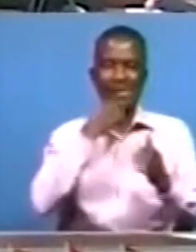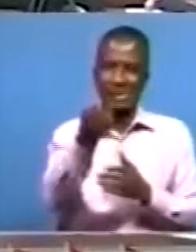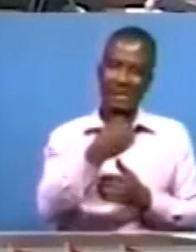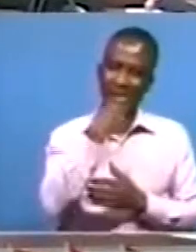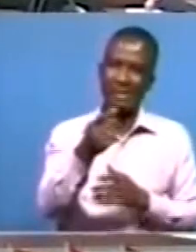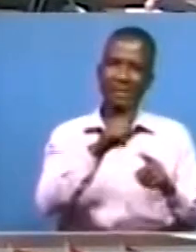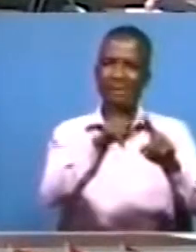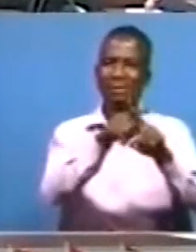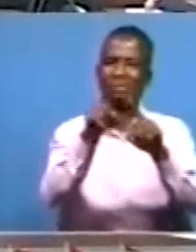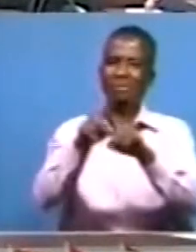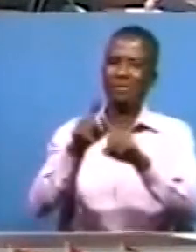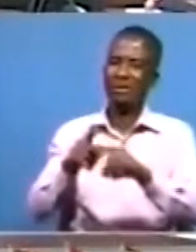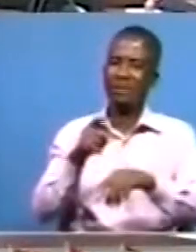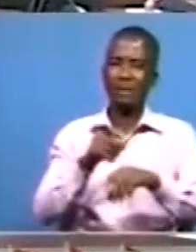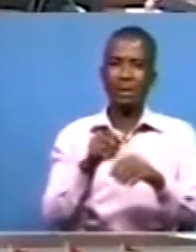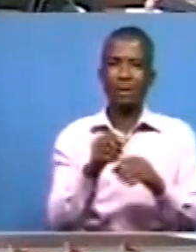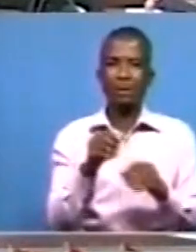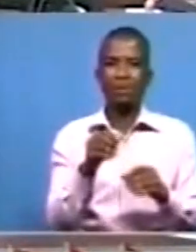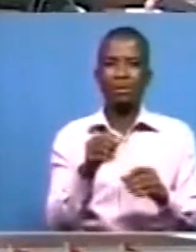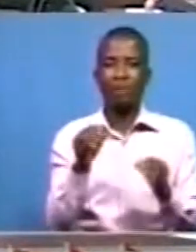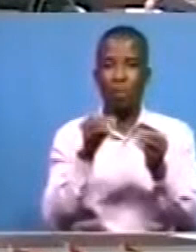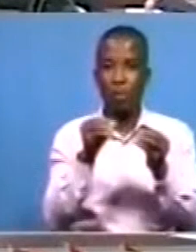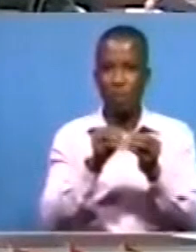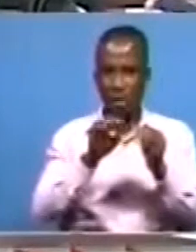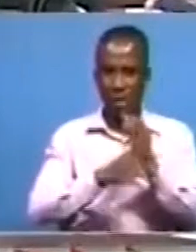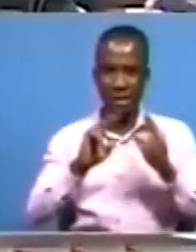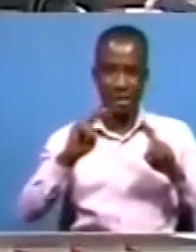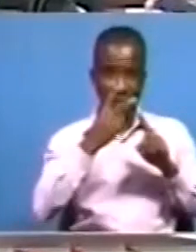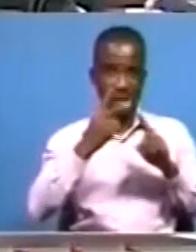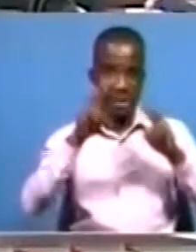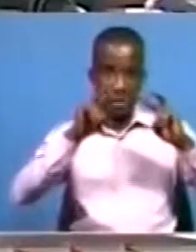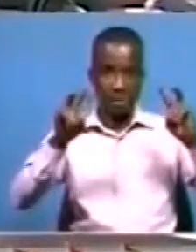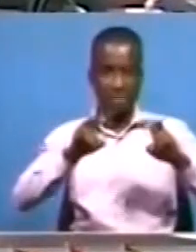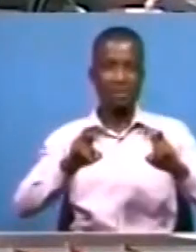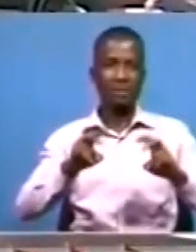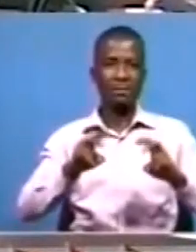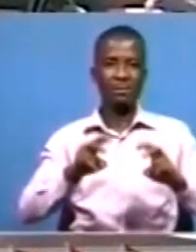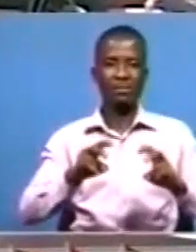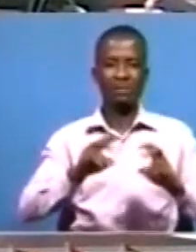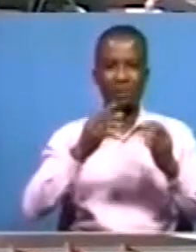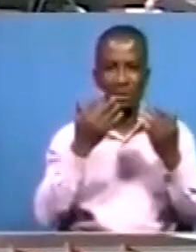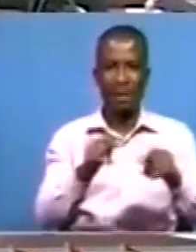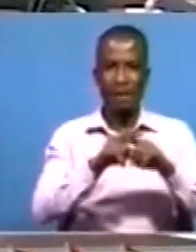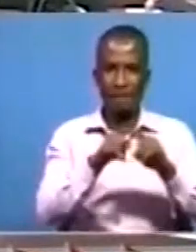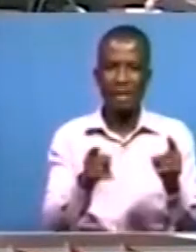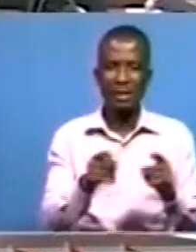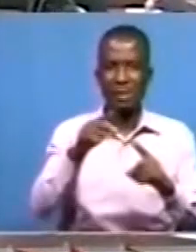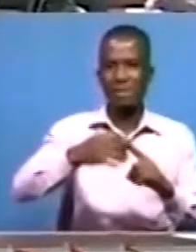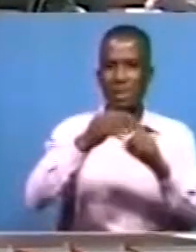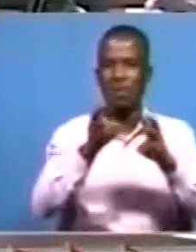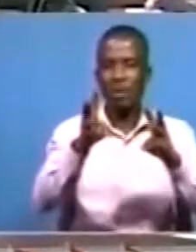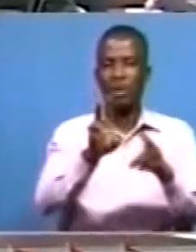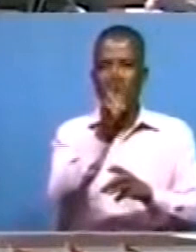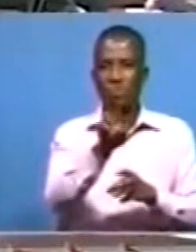has retreated several times without number that the review jurisdiction of this court is not an appellate jurisdiction, but